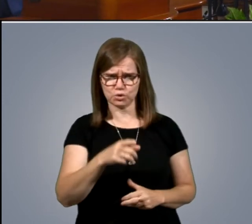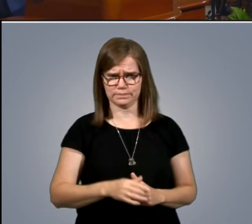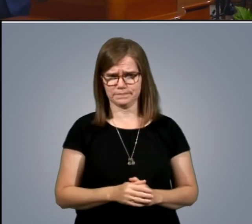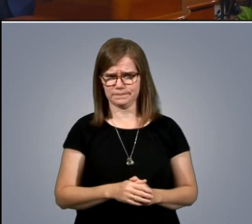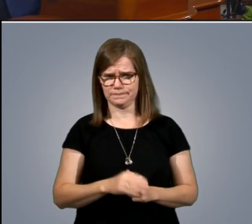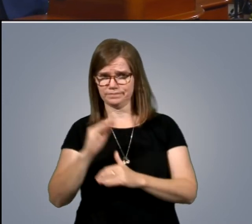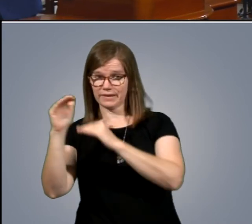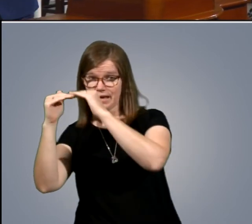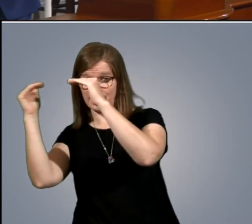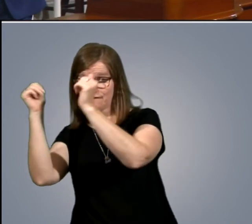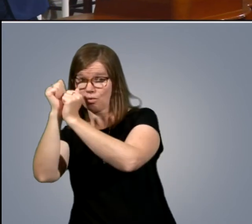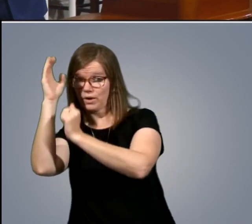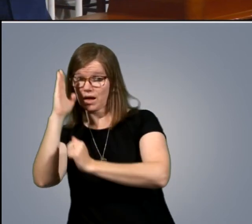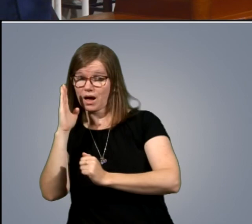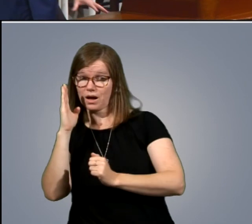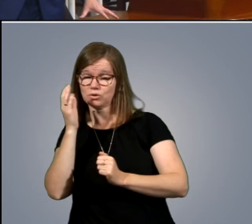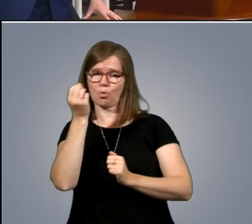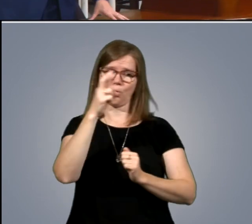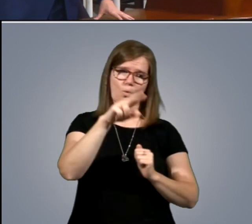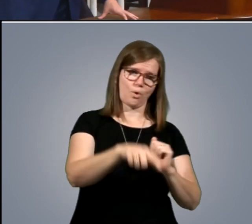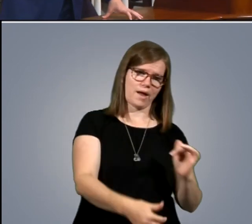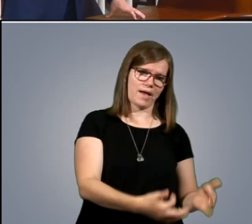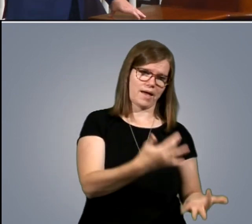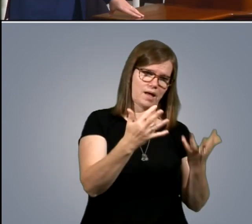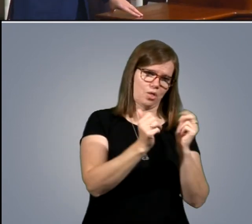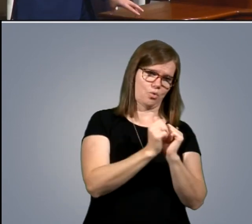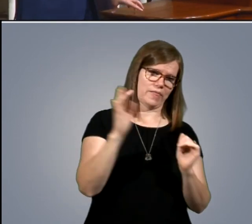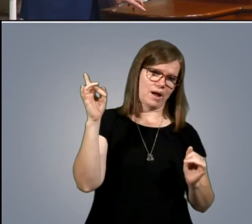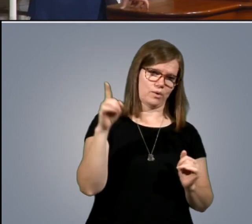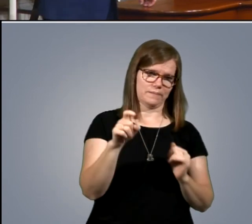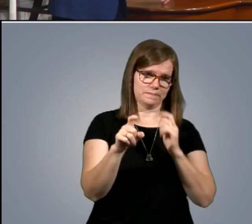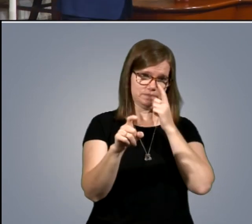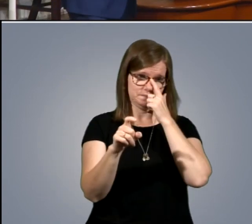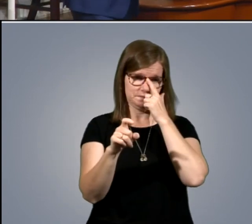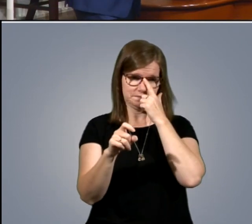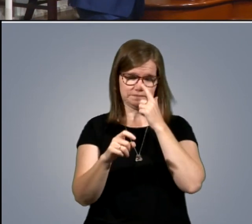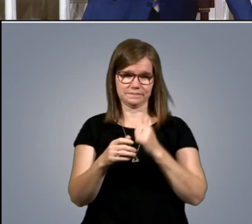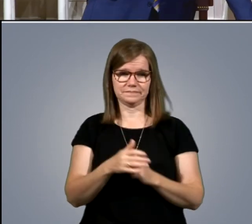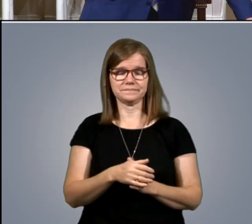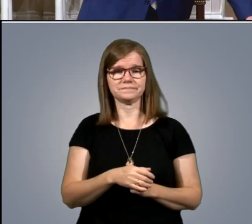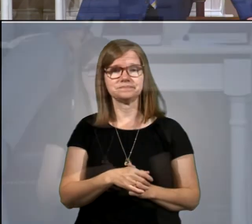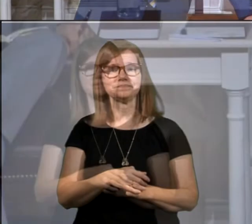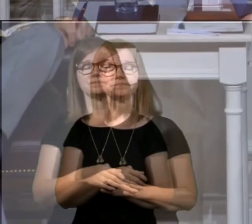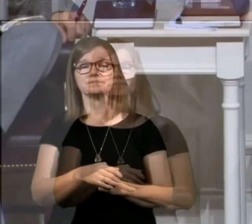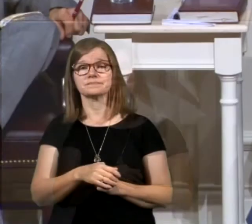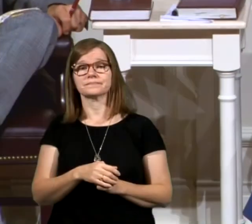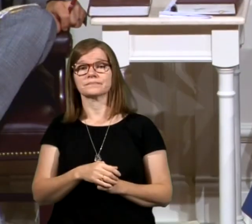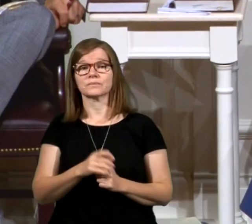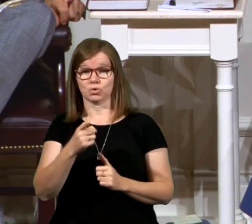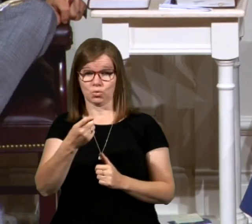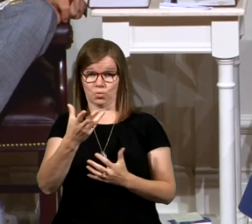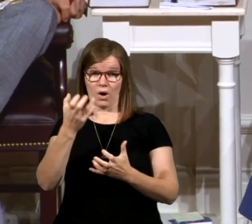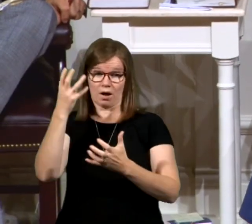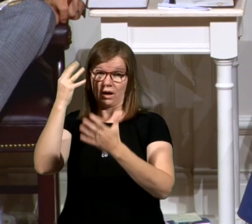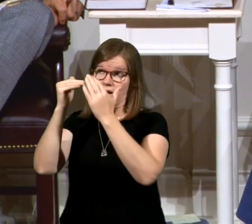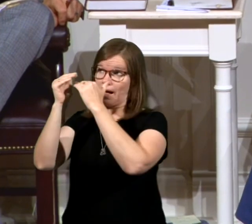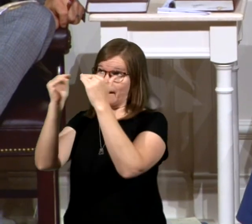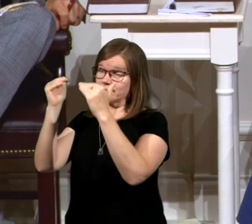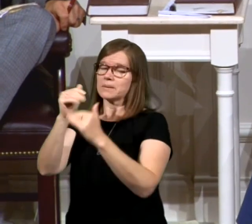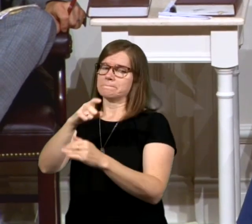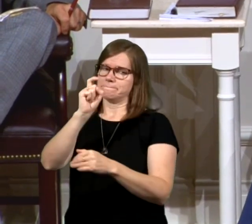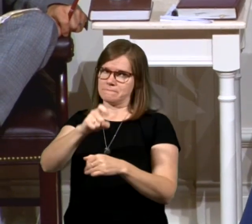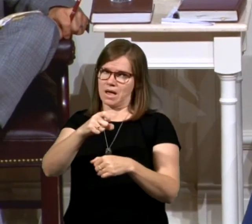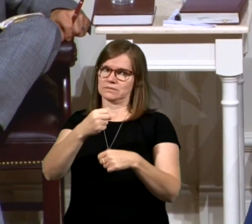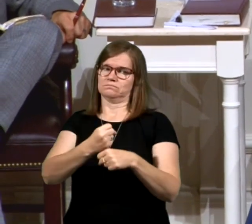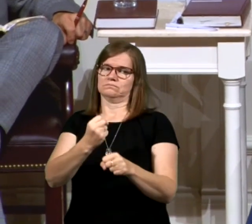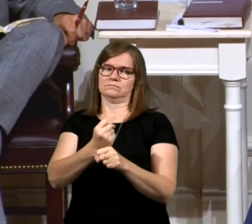In heaven with God or in hell without him? If you are going to be in heaven with him, you must be